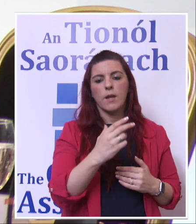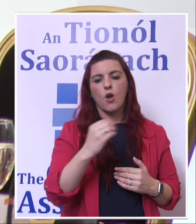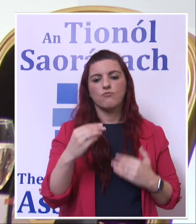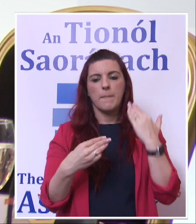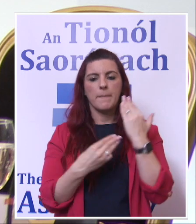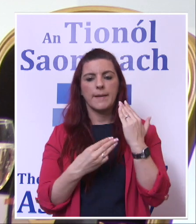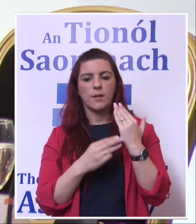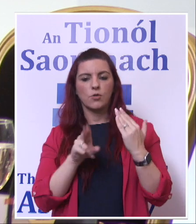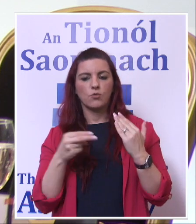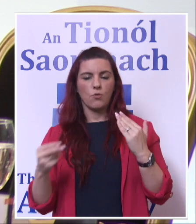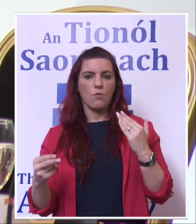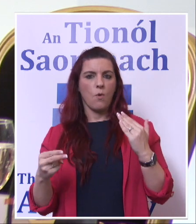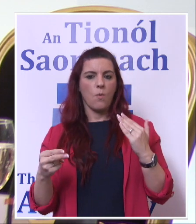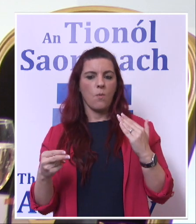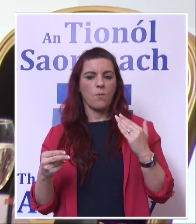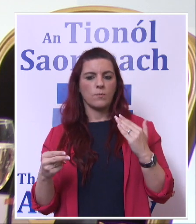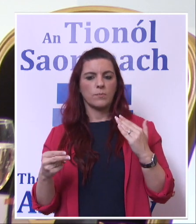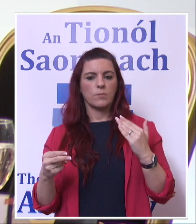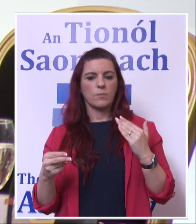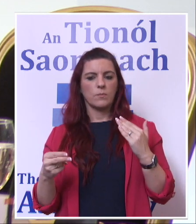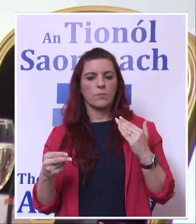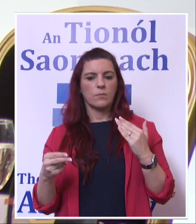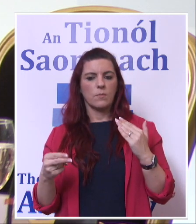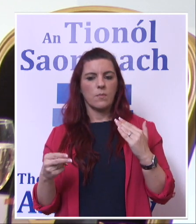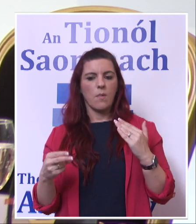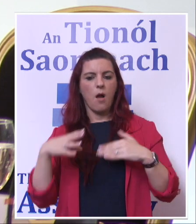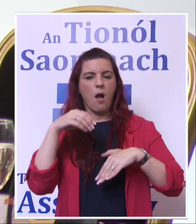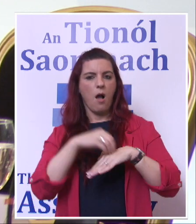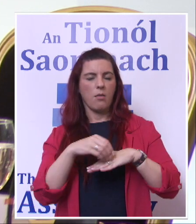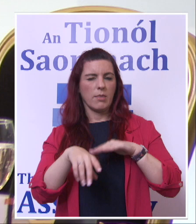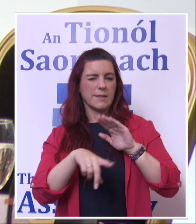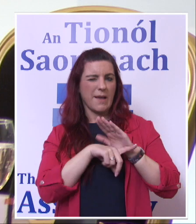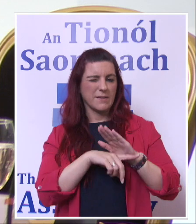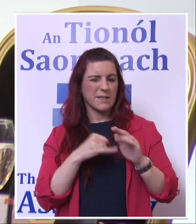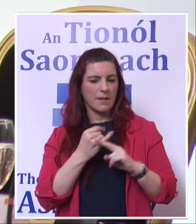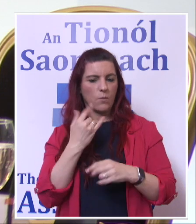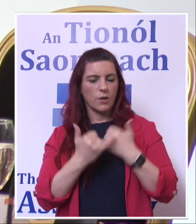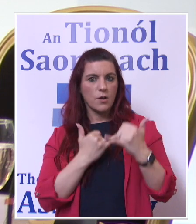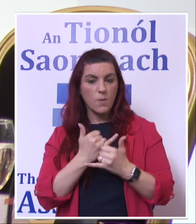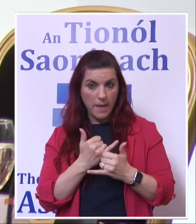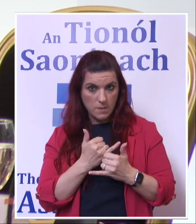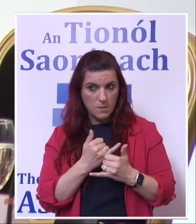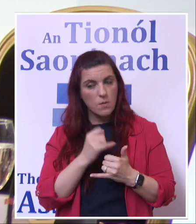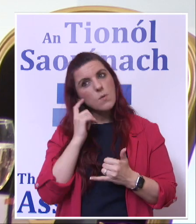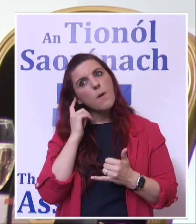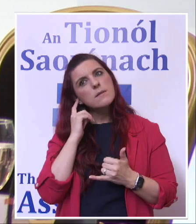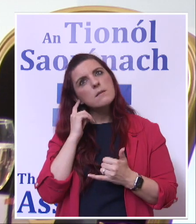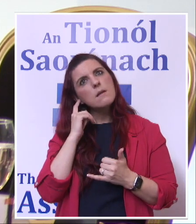euros on the total sector's fiscal deficit for any year. So it's all very well